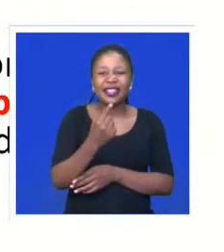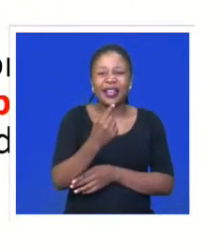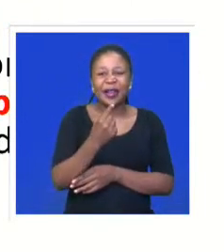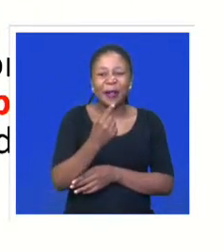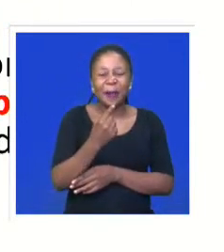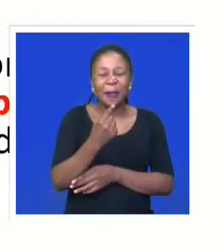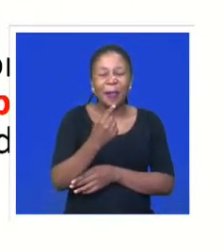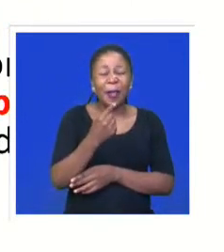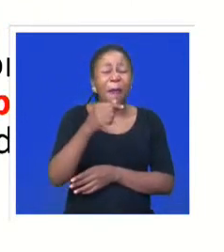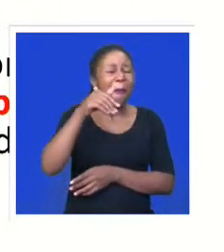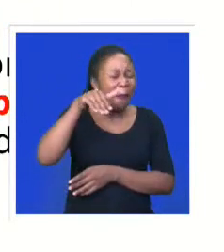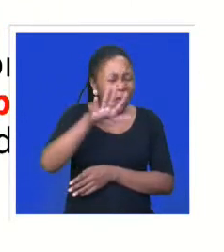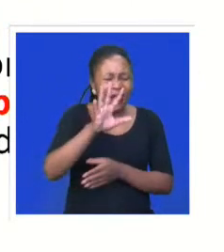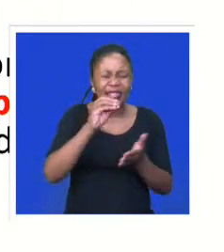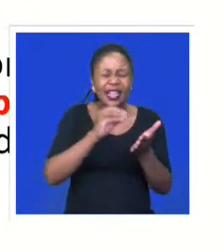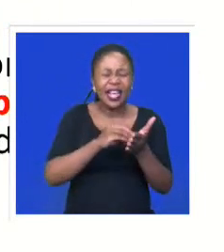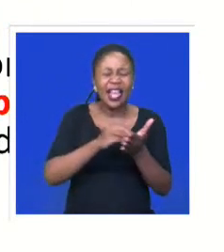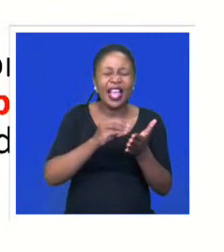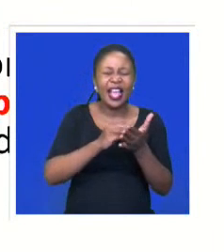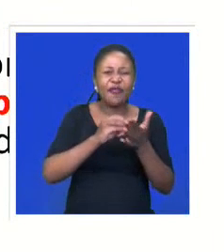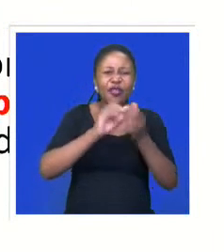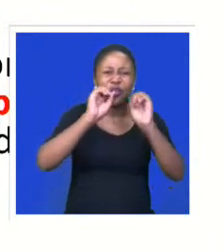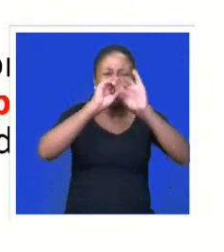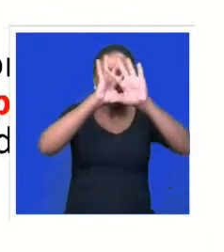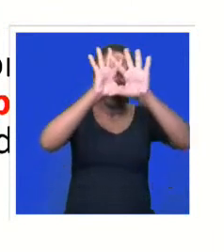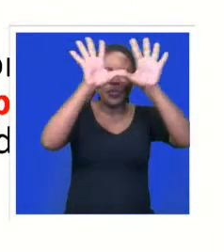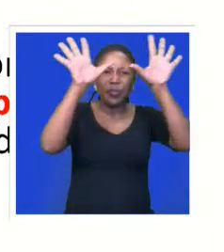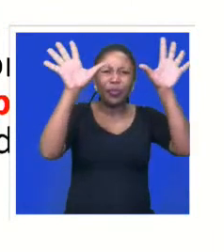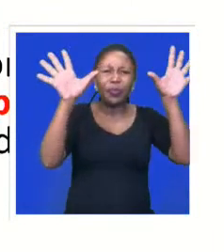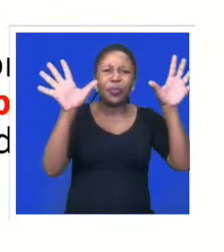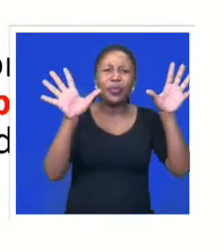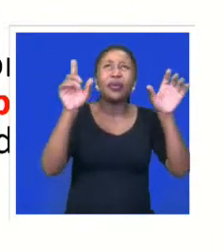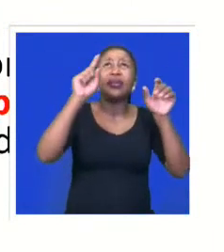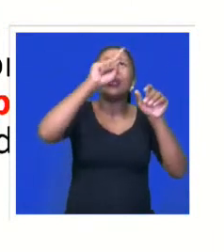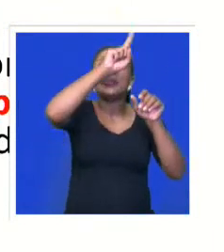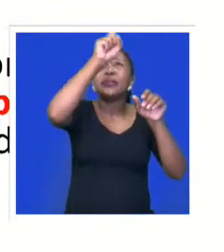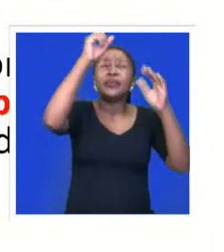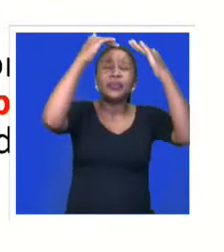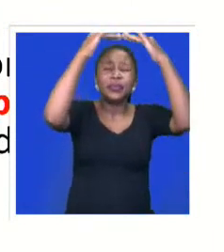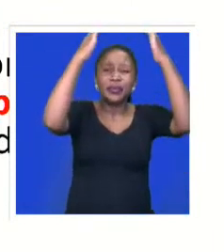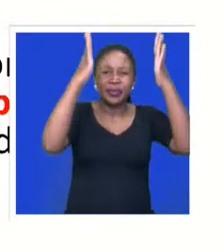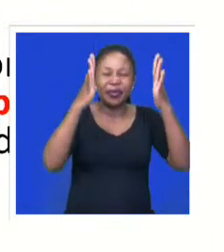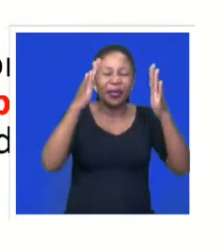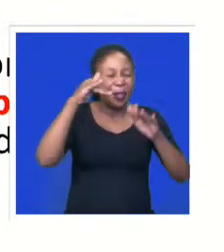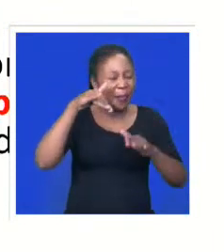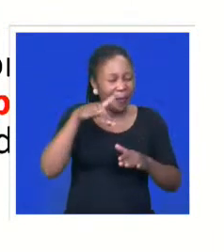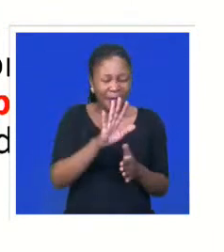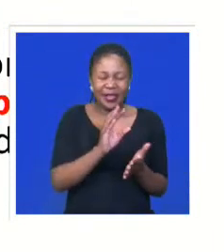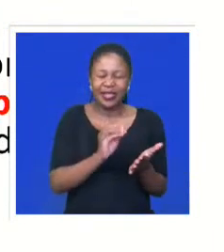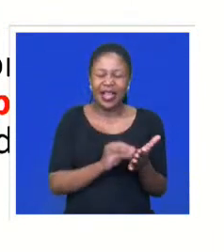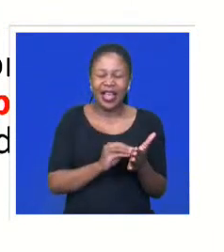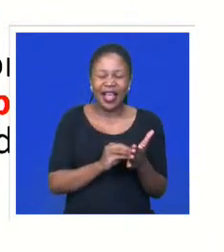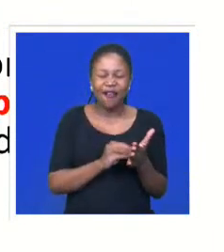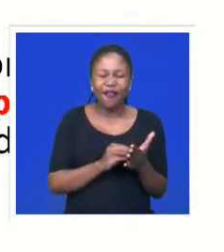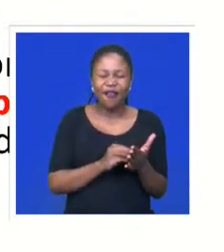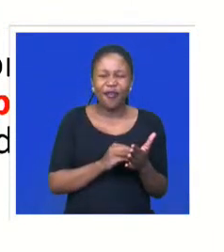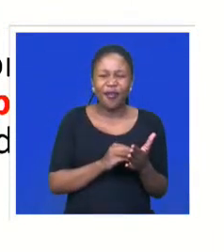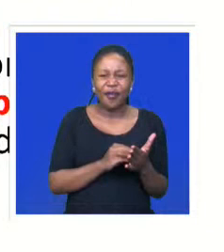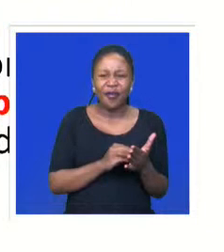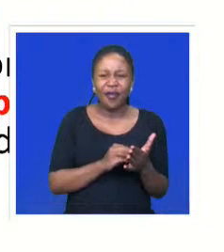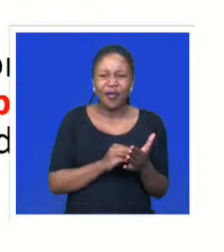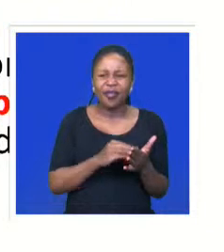the heavens. Let there be lights in the firmament of the heavens. What are those lights? Those